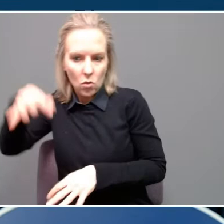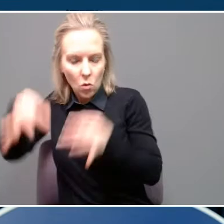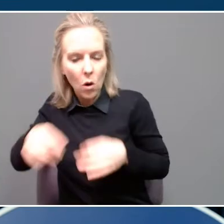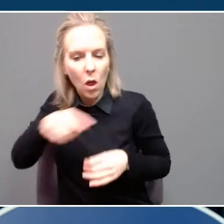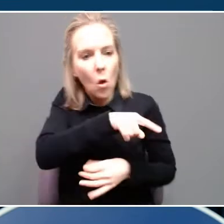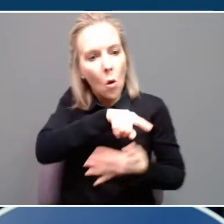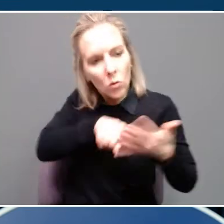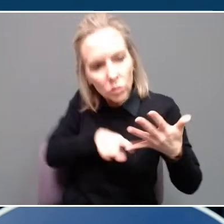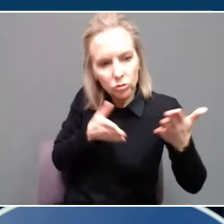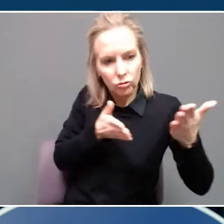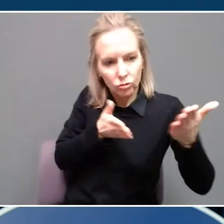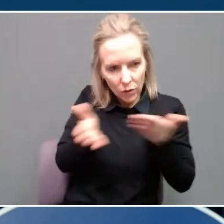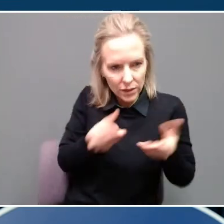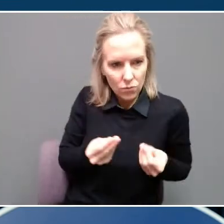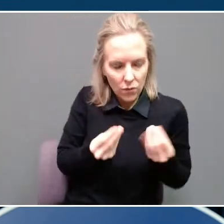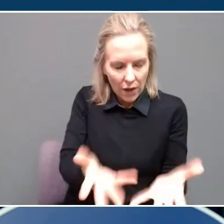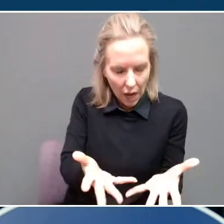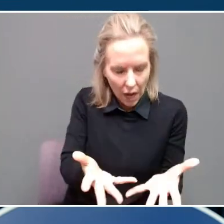ways, the